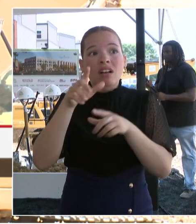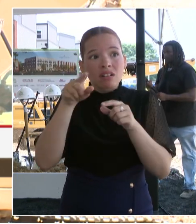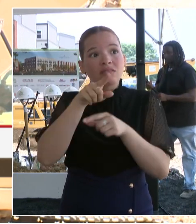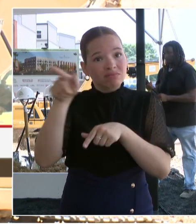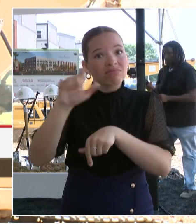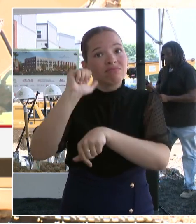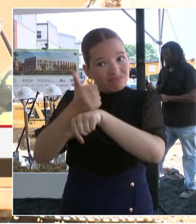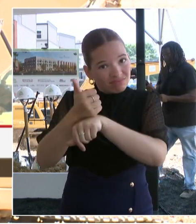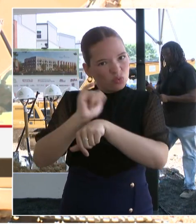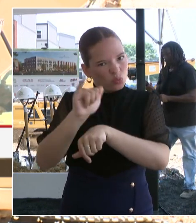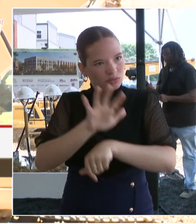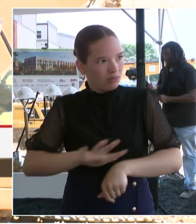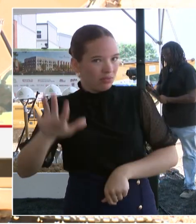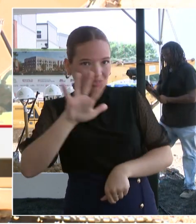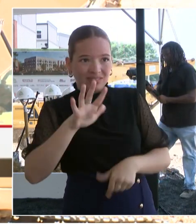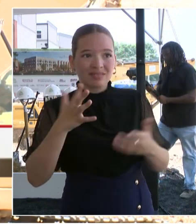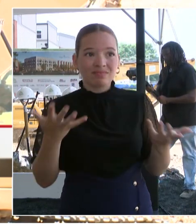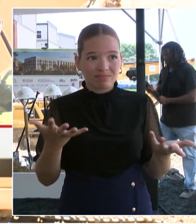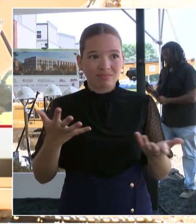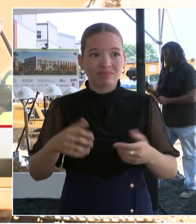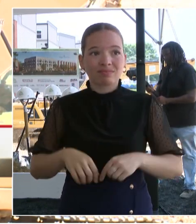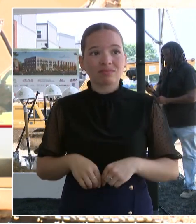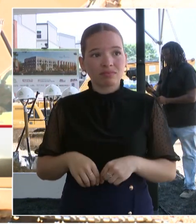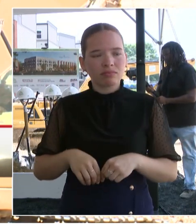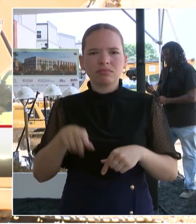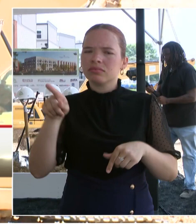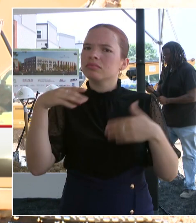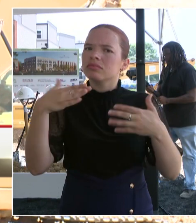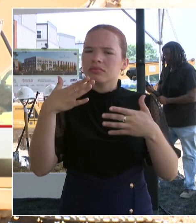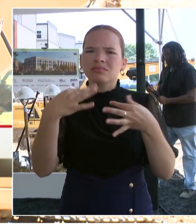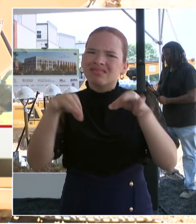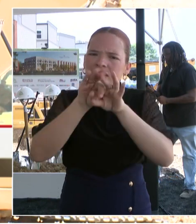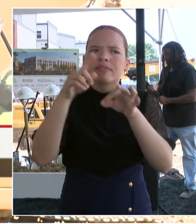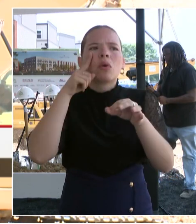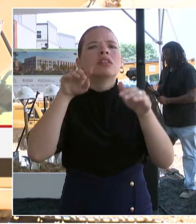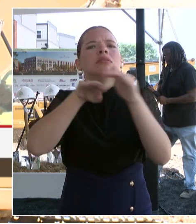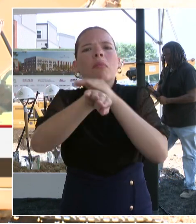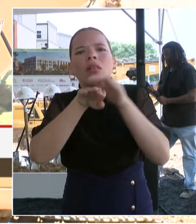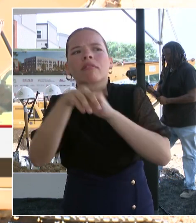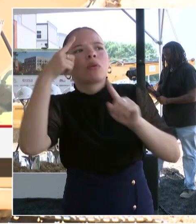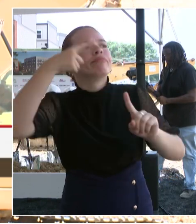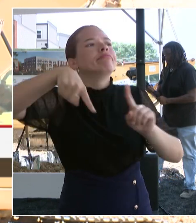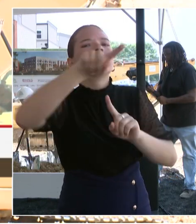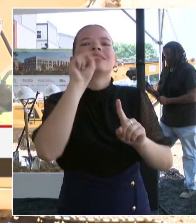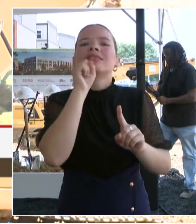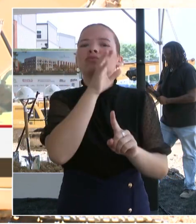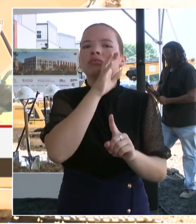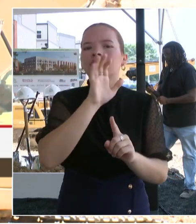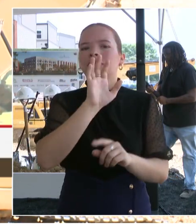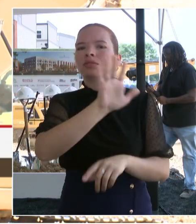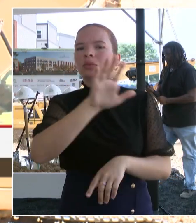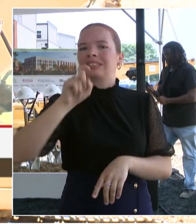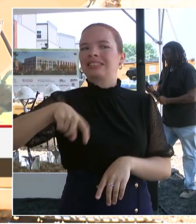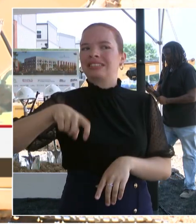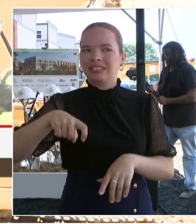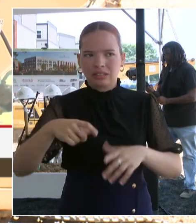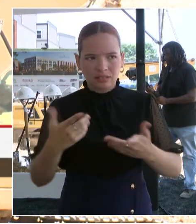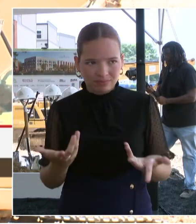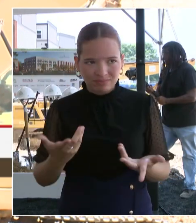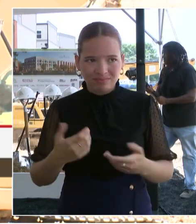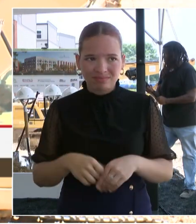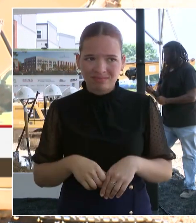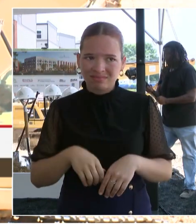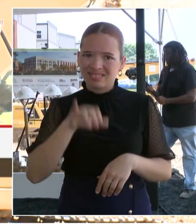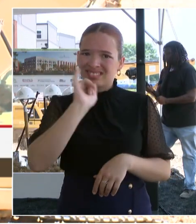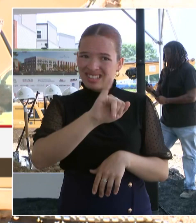this is accessibility for our seniors who need it most. So this is truly a project that we can be proud of in Ward 4, and a project that